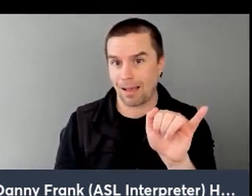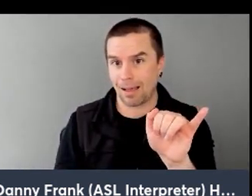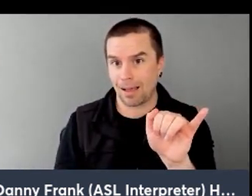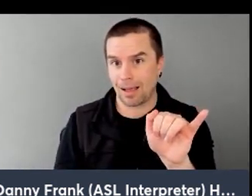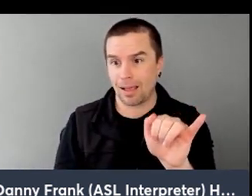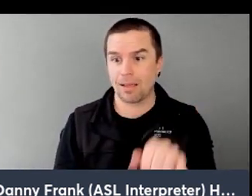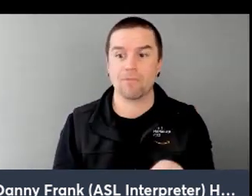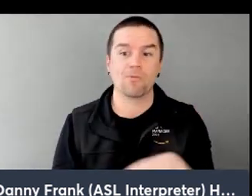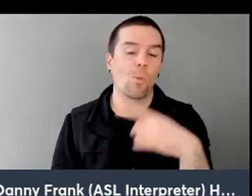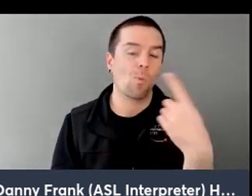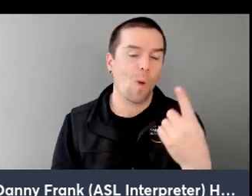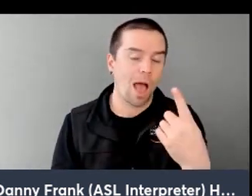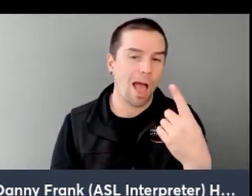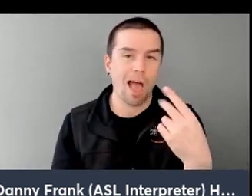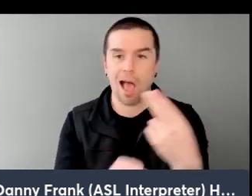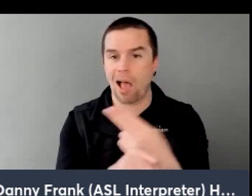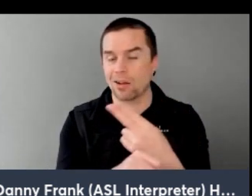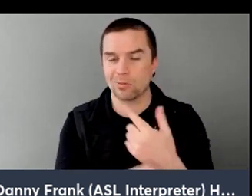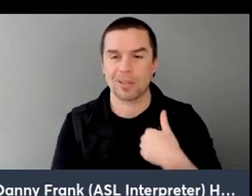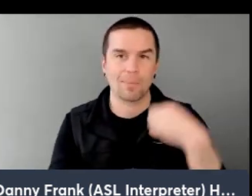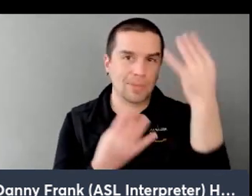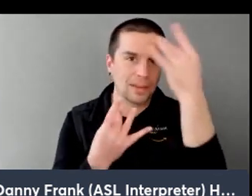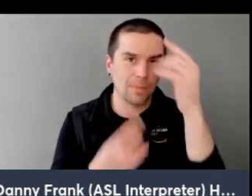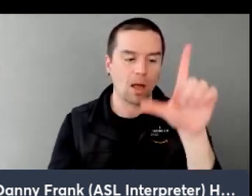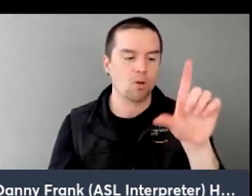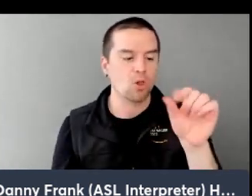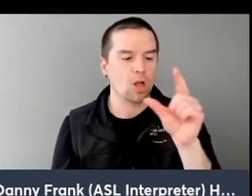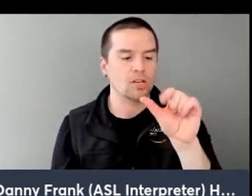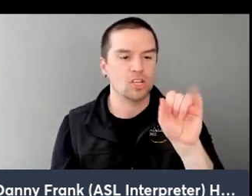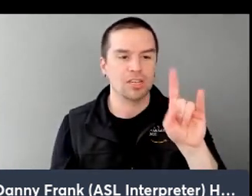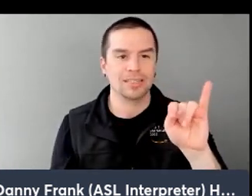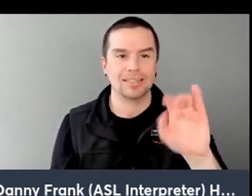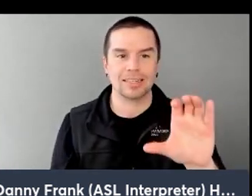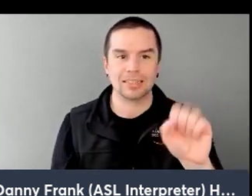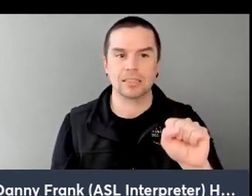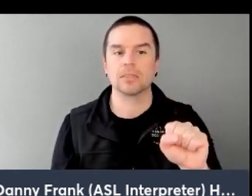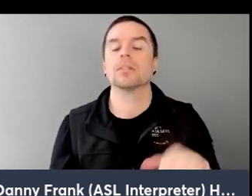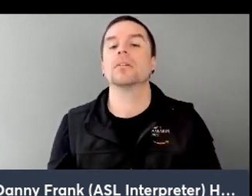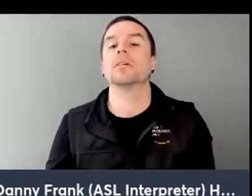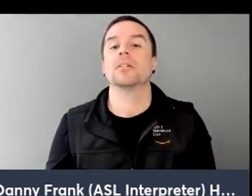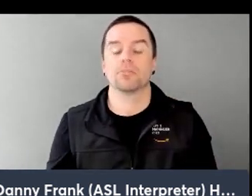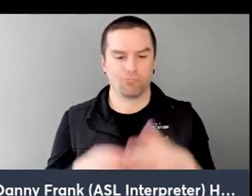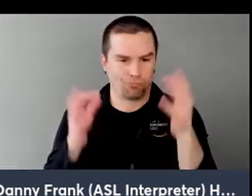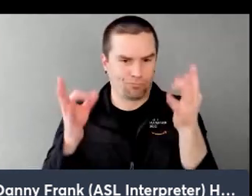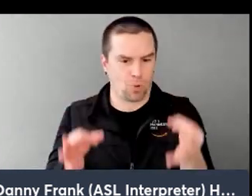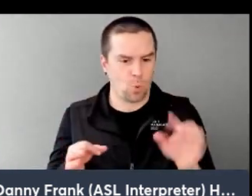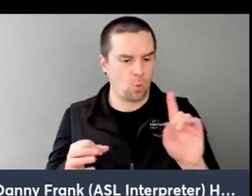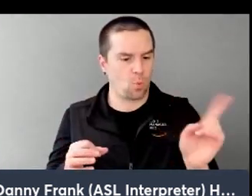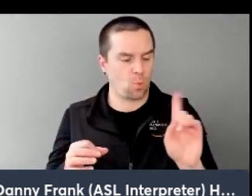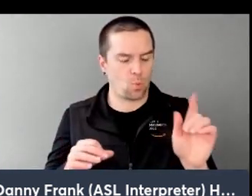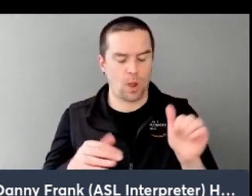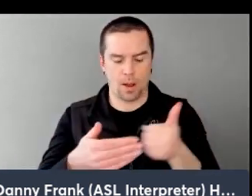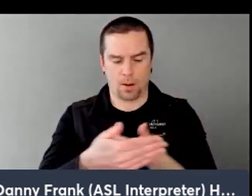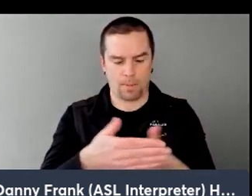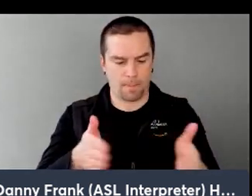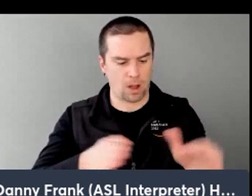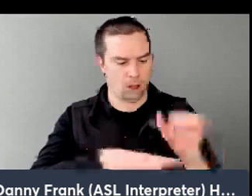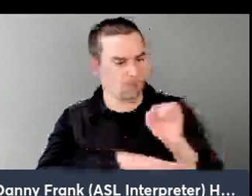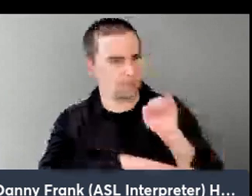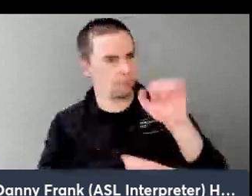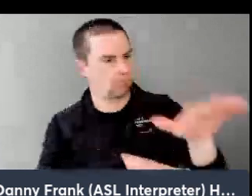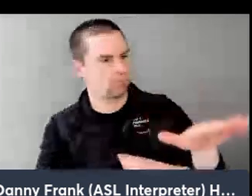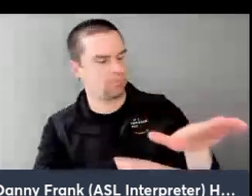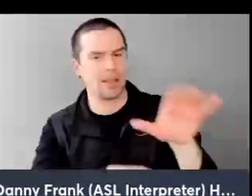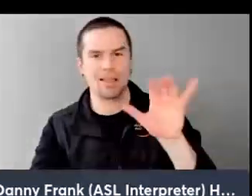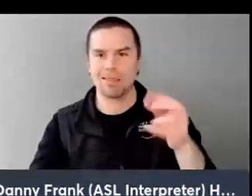one use case that I'm thinking in logistics is determining where to send boxes. So this is a very expensive problem